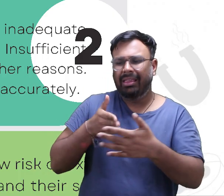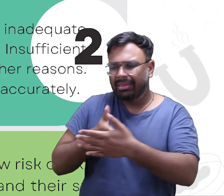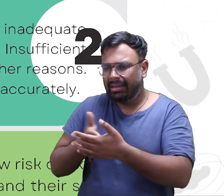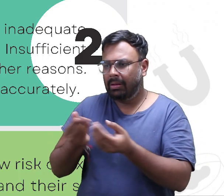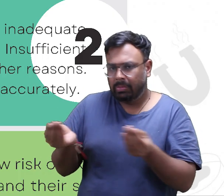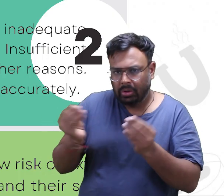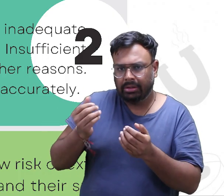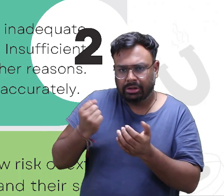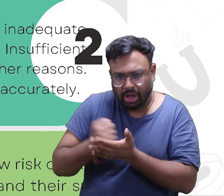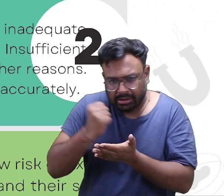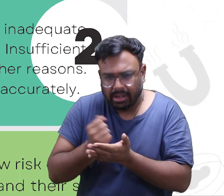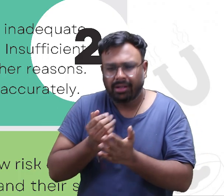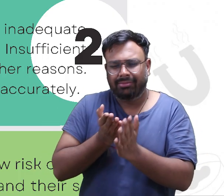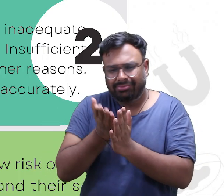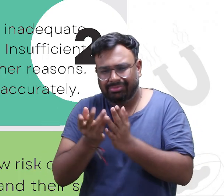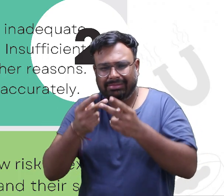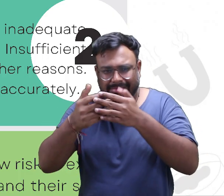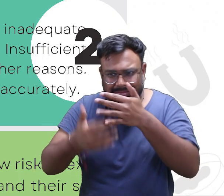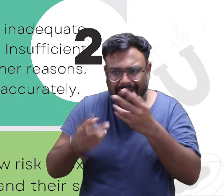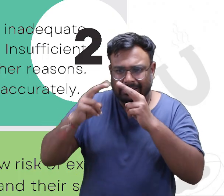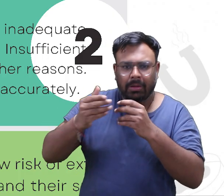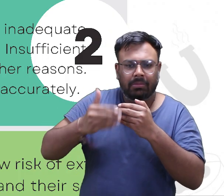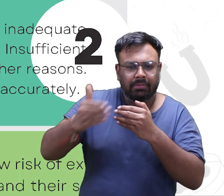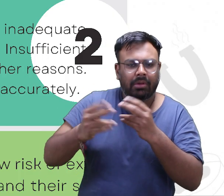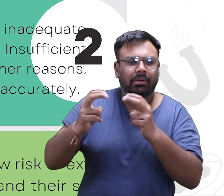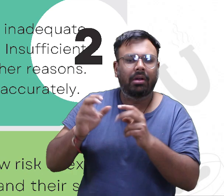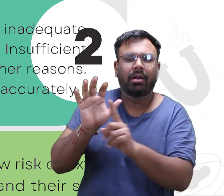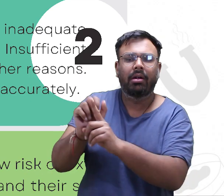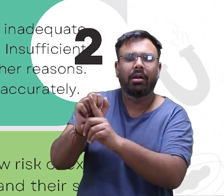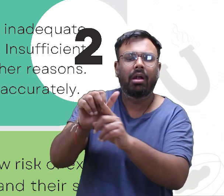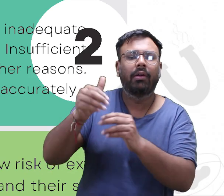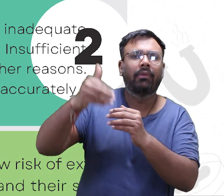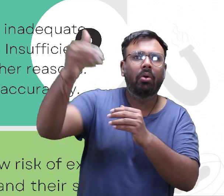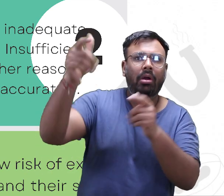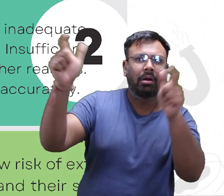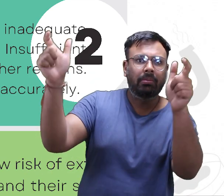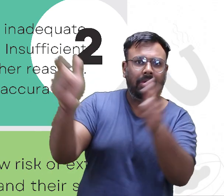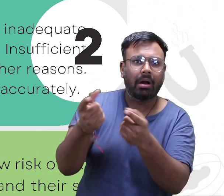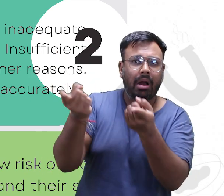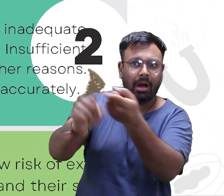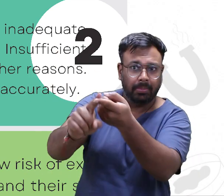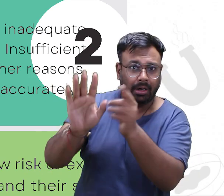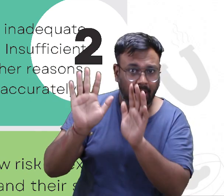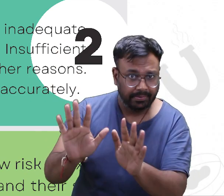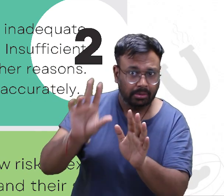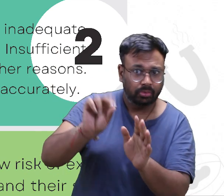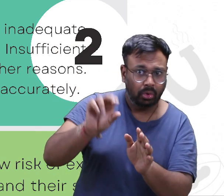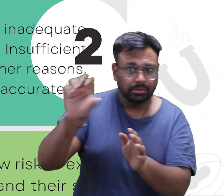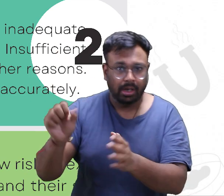remote distribution, or other reasons. More research is required to assess the